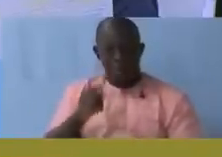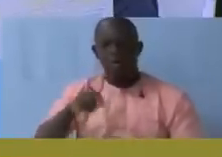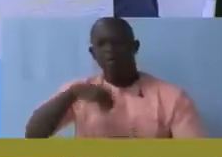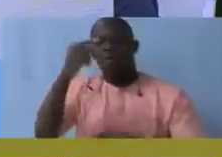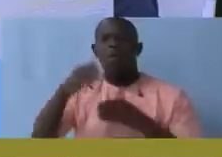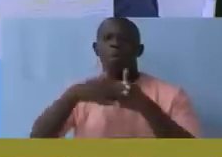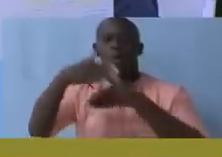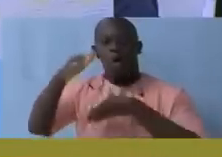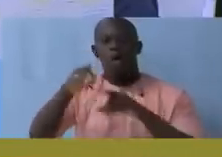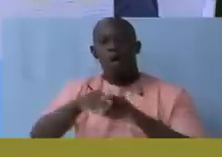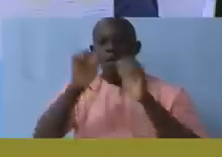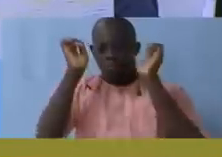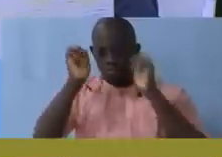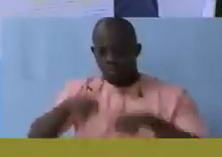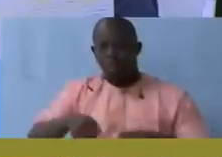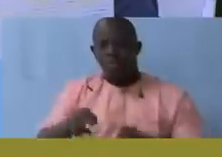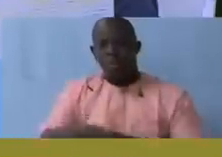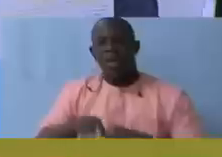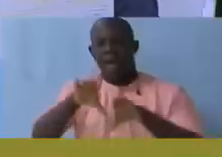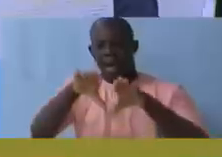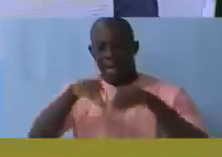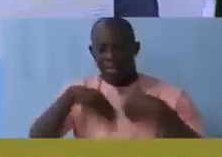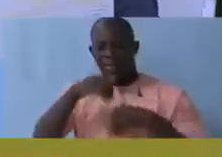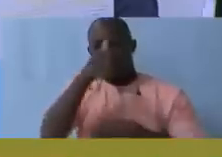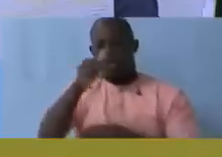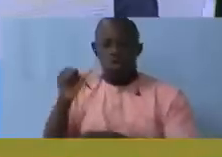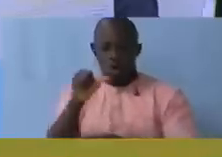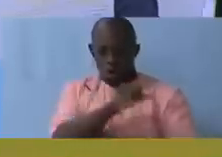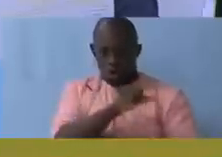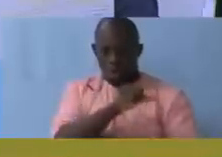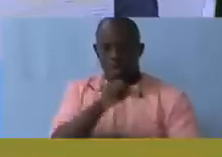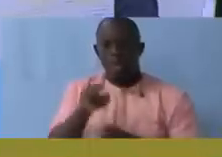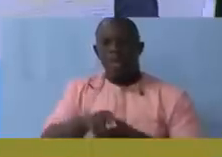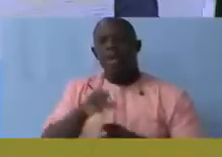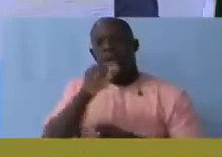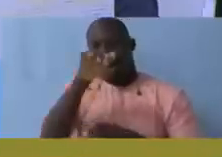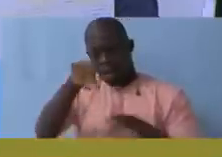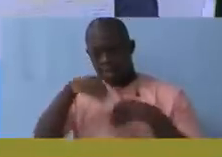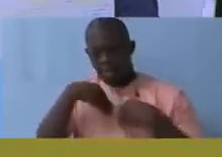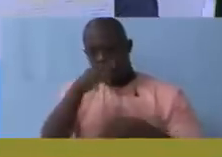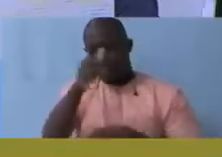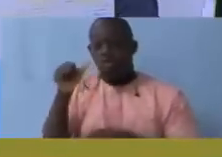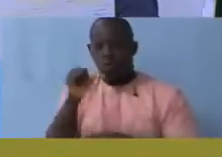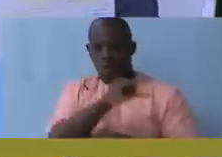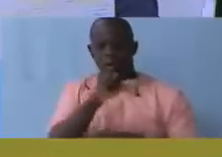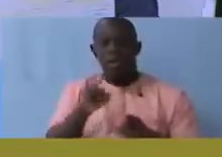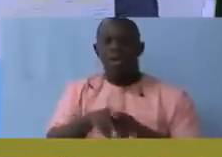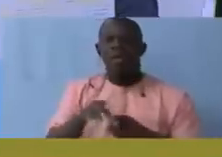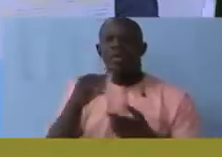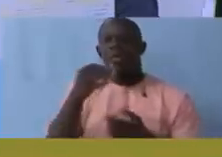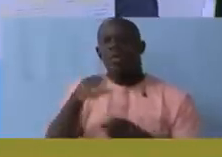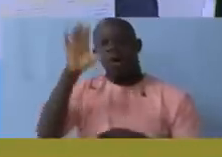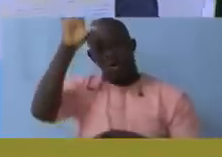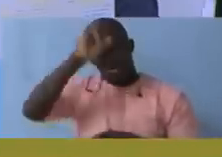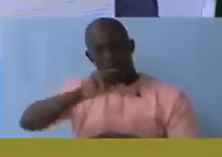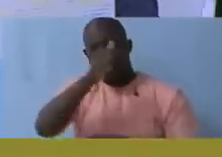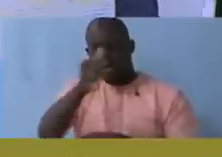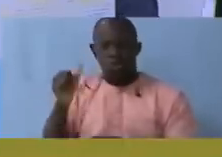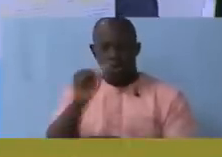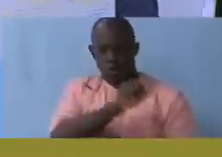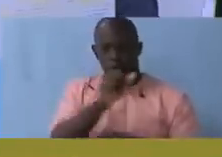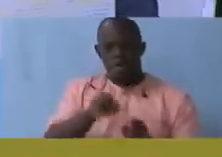cohesive and tolerance for each other rather than dividing that